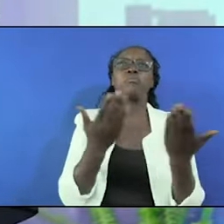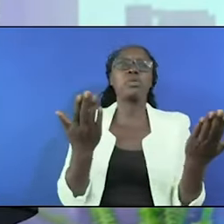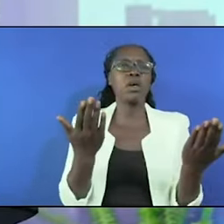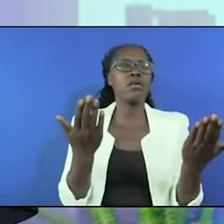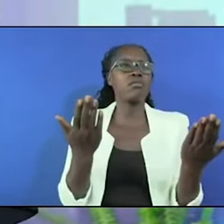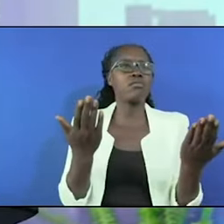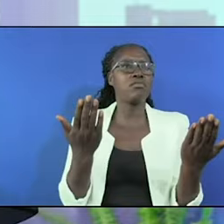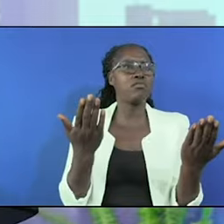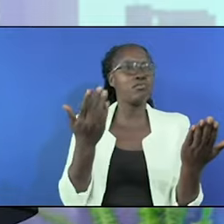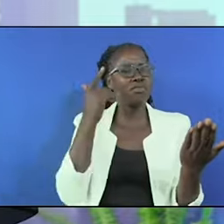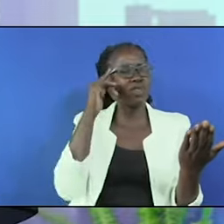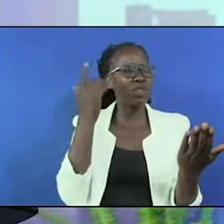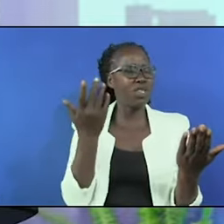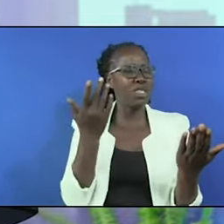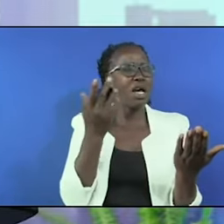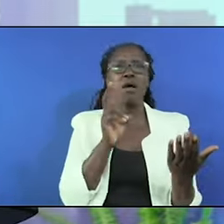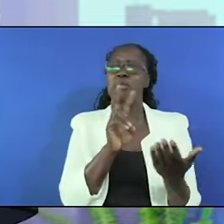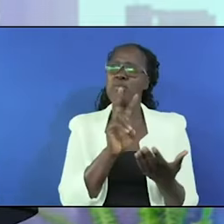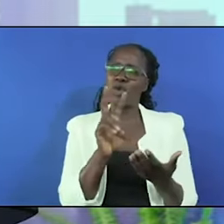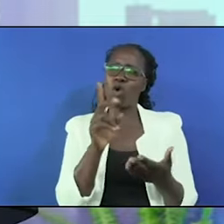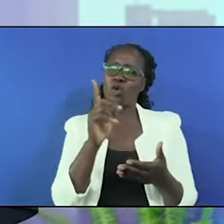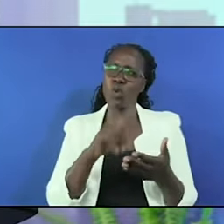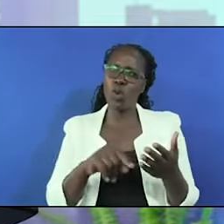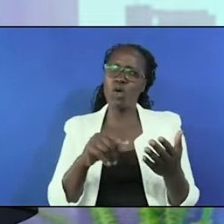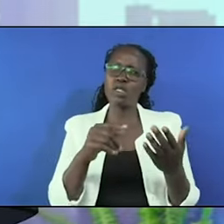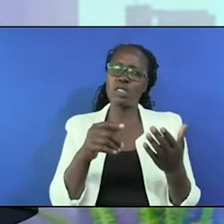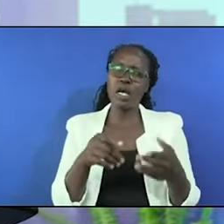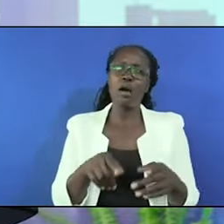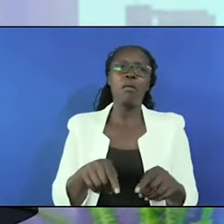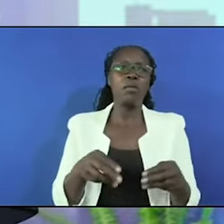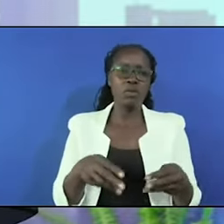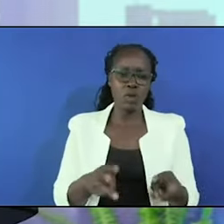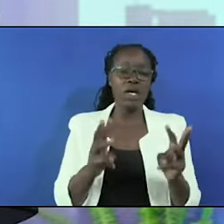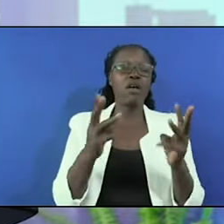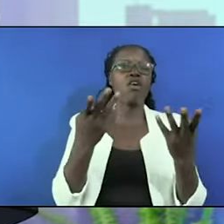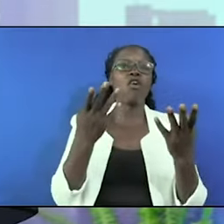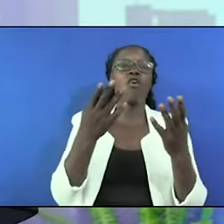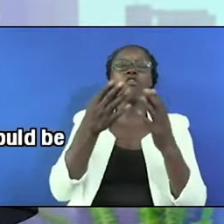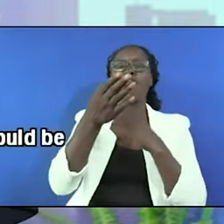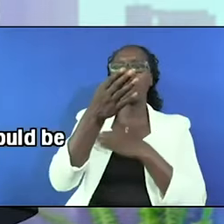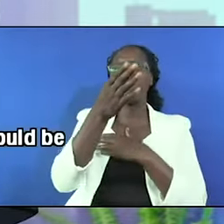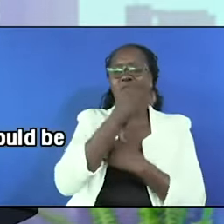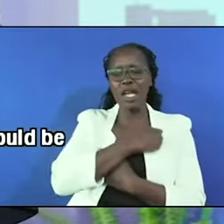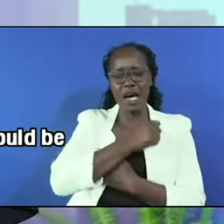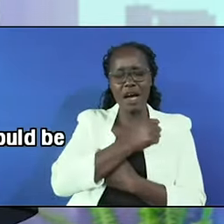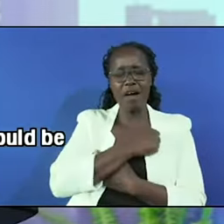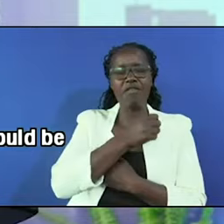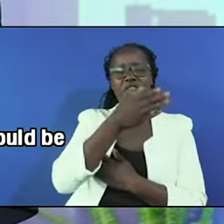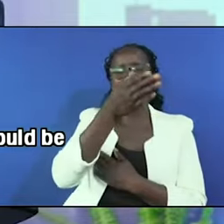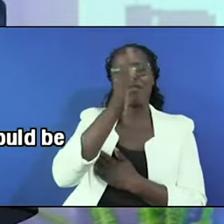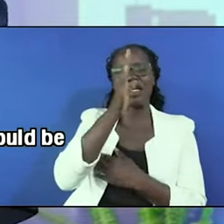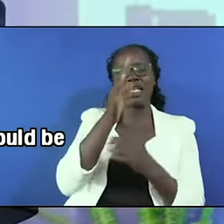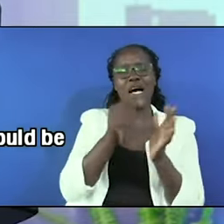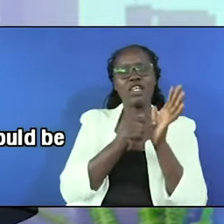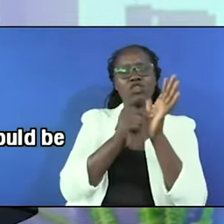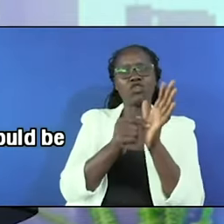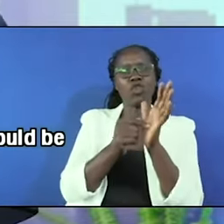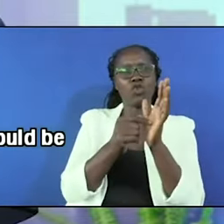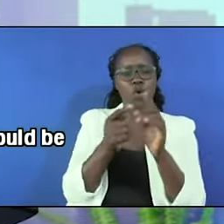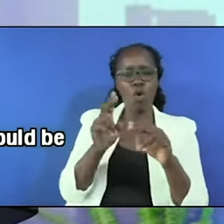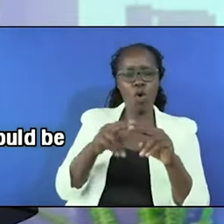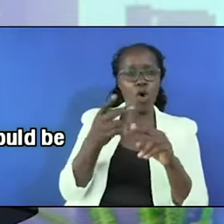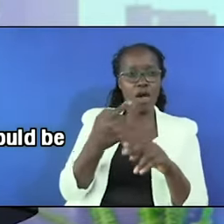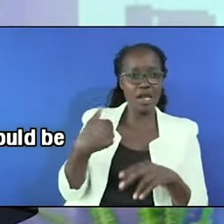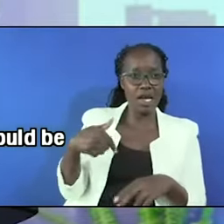before. Behold, what manner of love the Father has lavished on us. It's